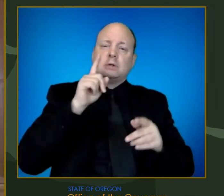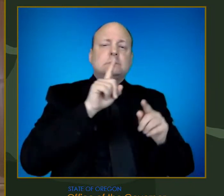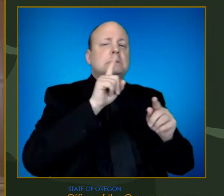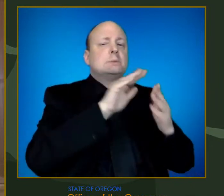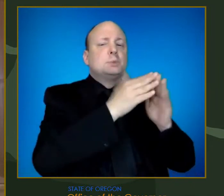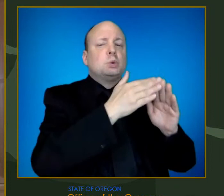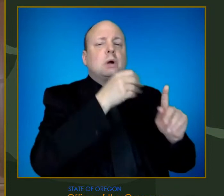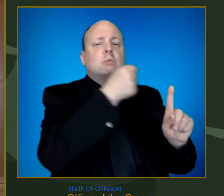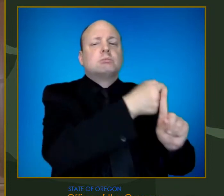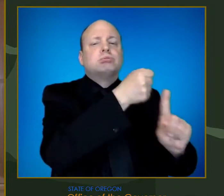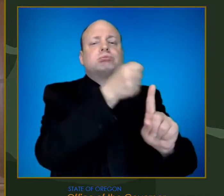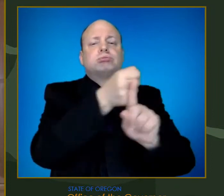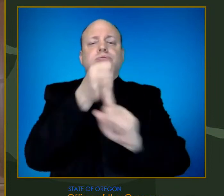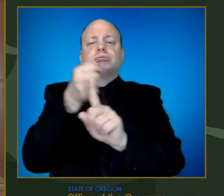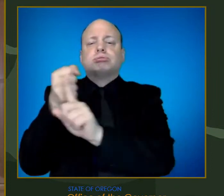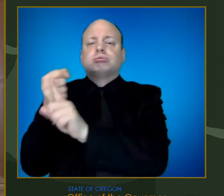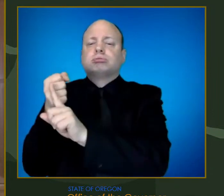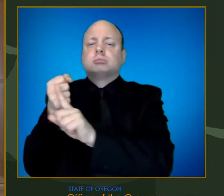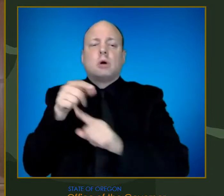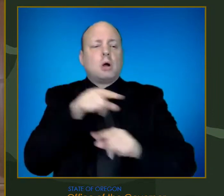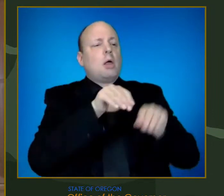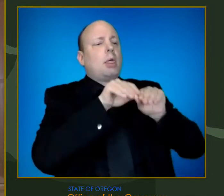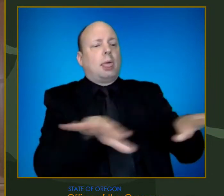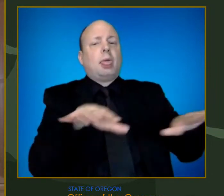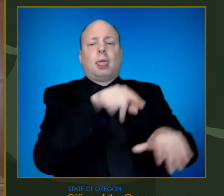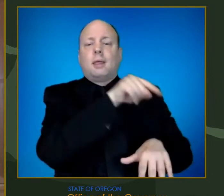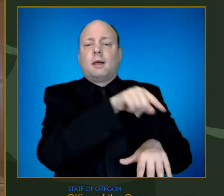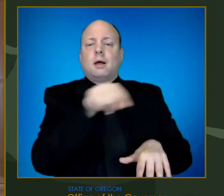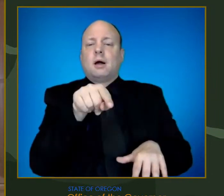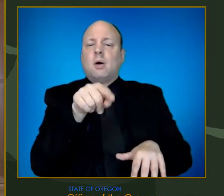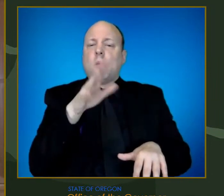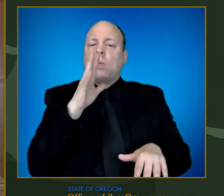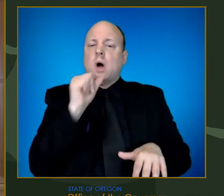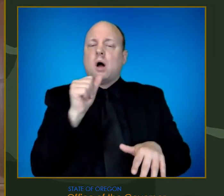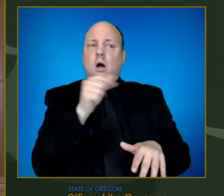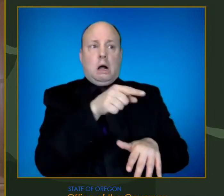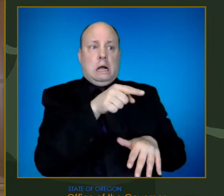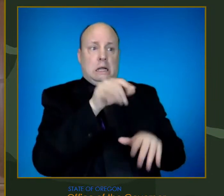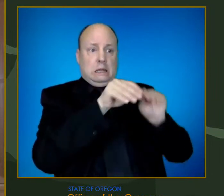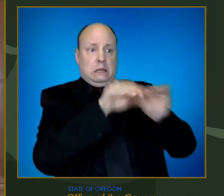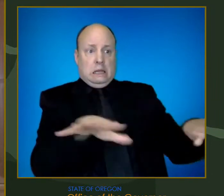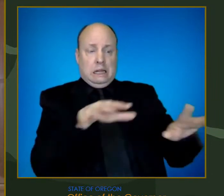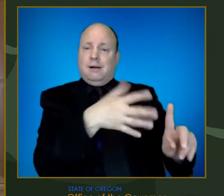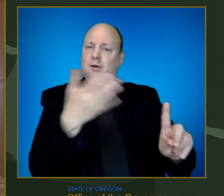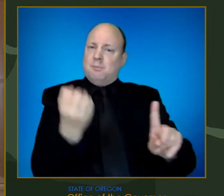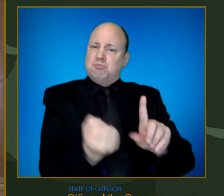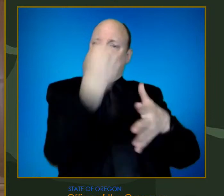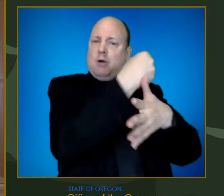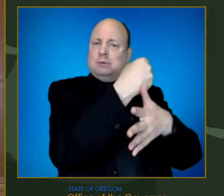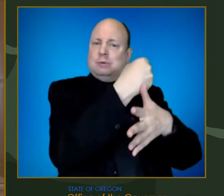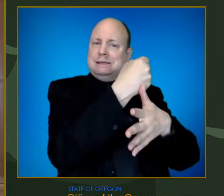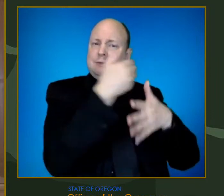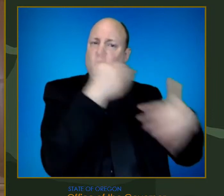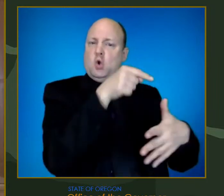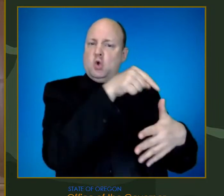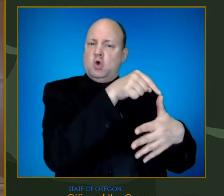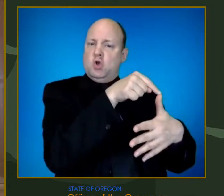not prioritized from the beginning after healthcare workers, knowing that they were the most impacted in the